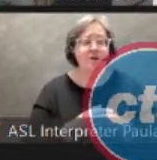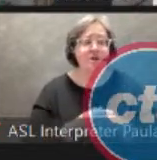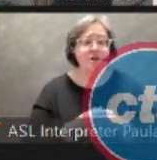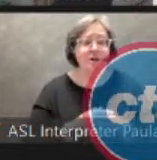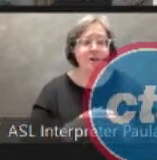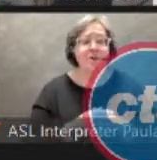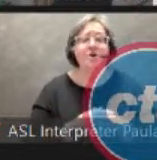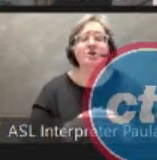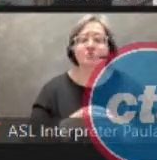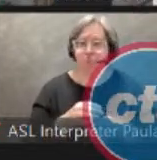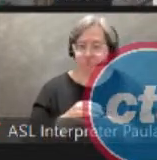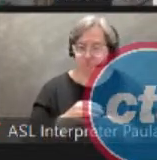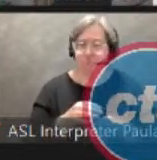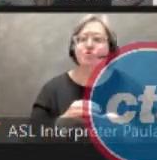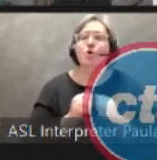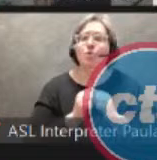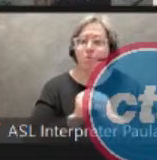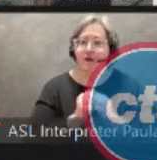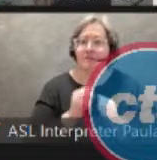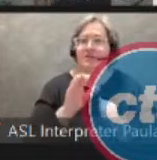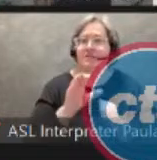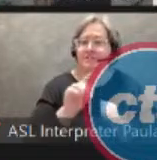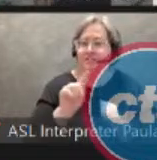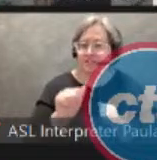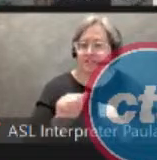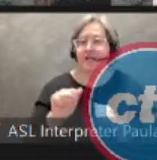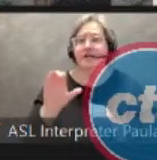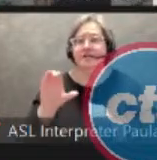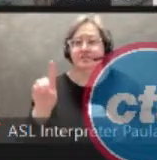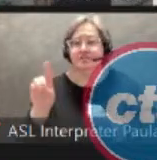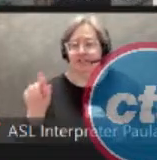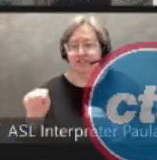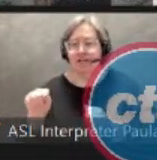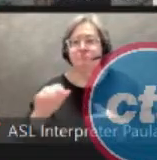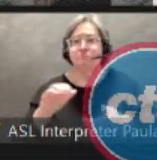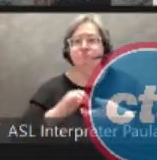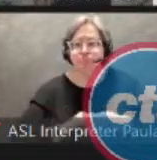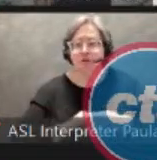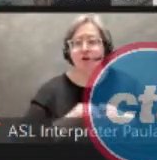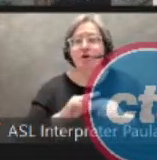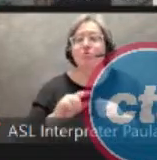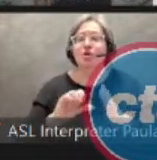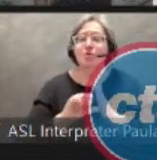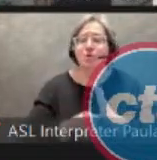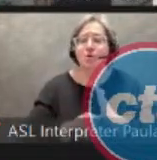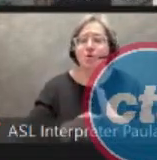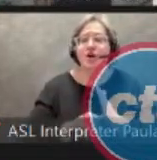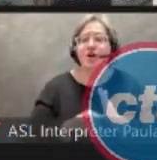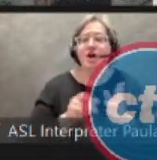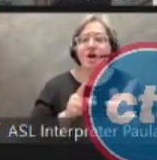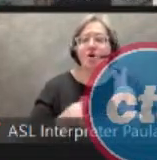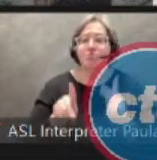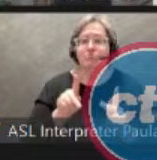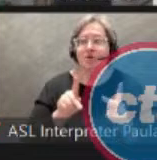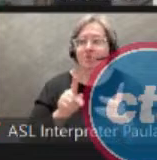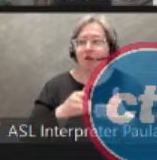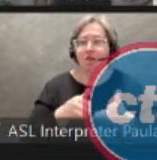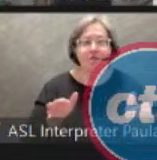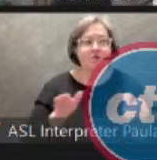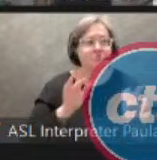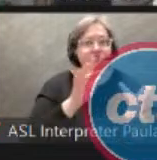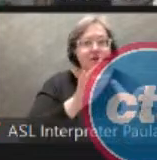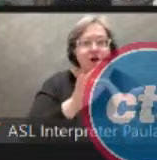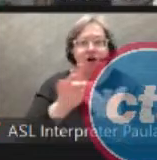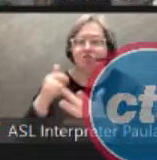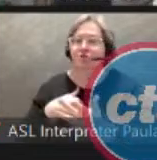with CTA and CDOT as a joint project, but there was a strong emphasis on public outreach. We've done a